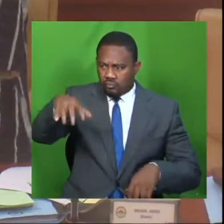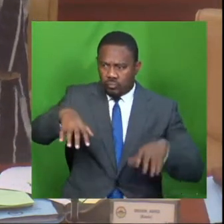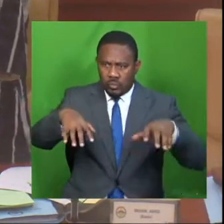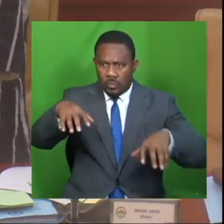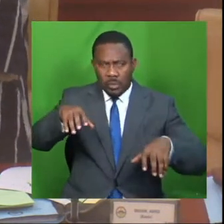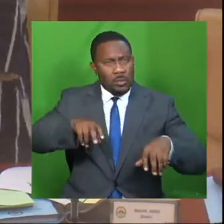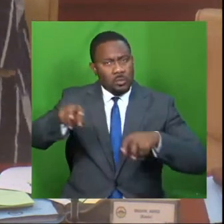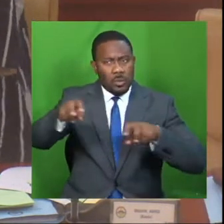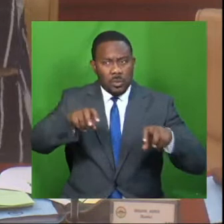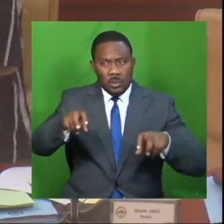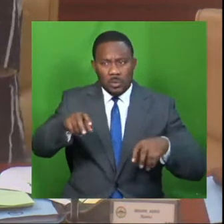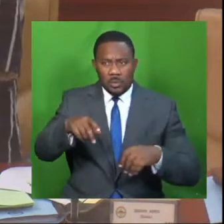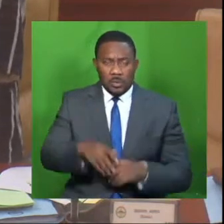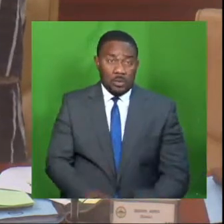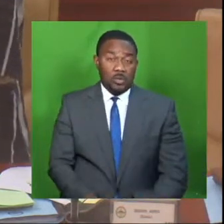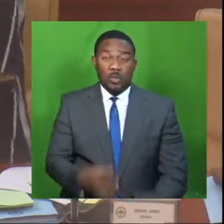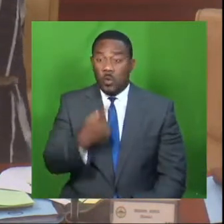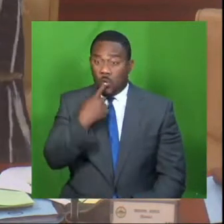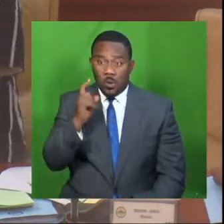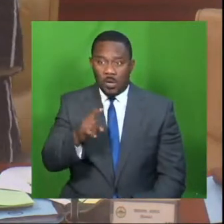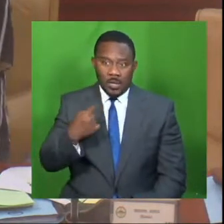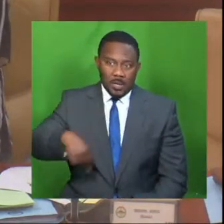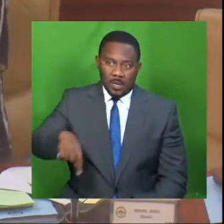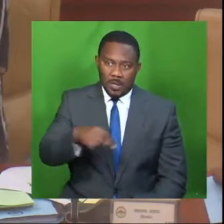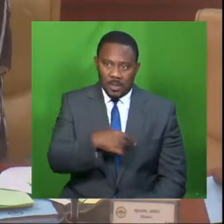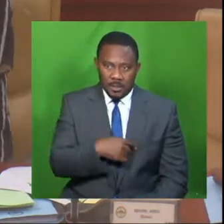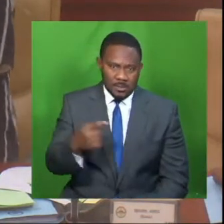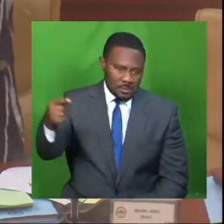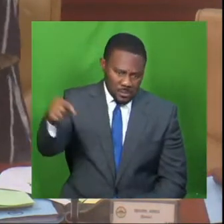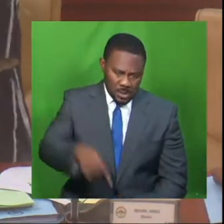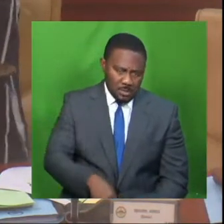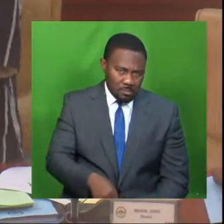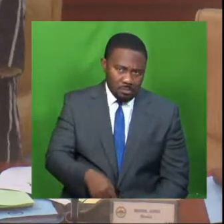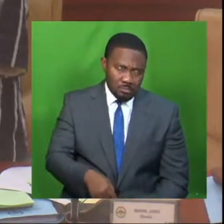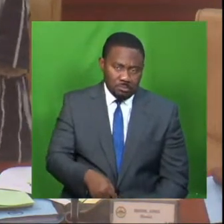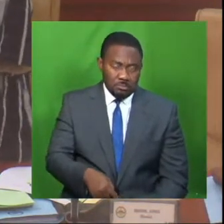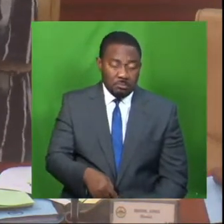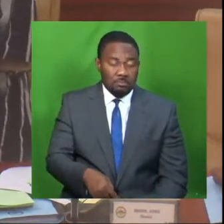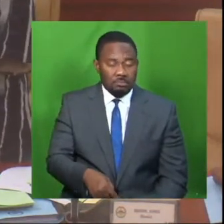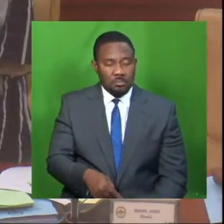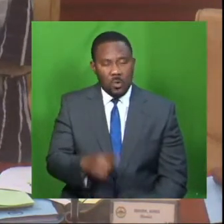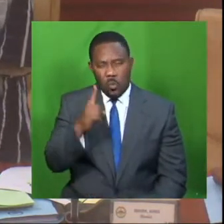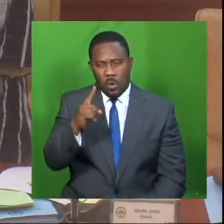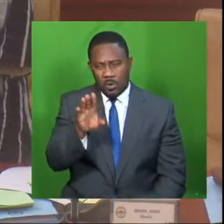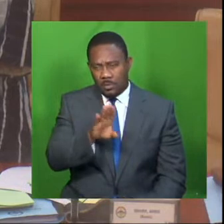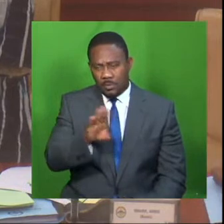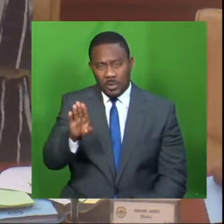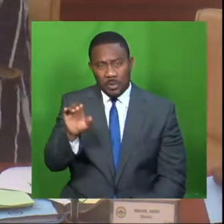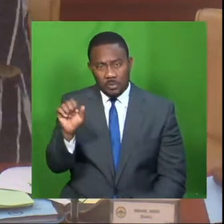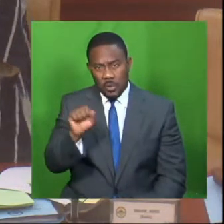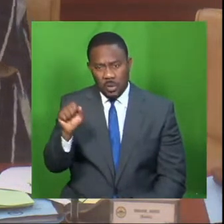and answer 16 questions. Mr. Speaker, beside that, subject to